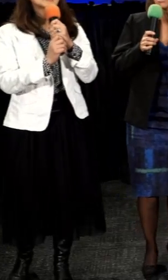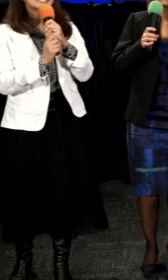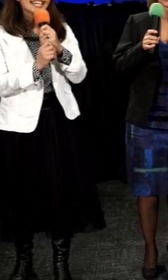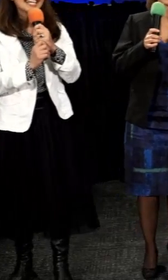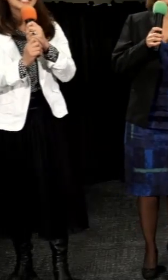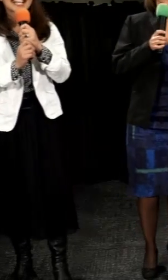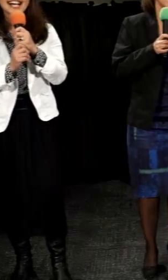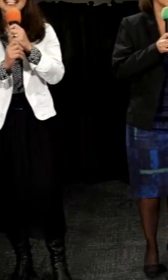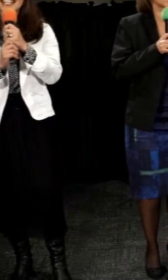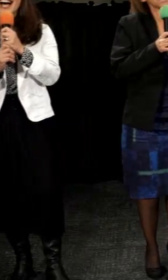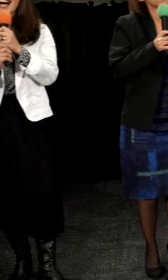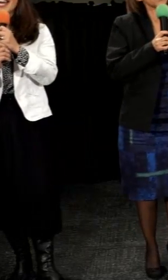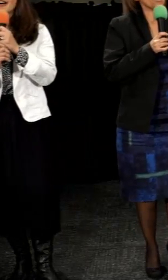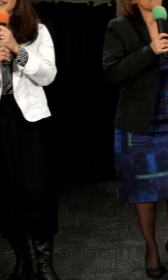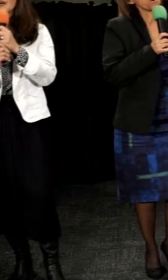shining.